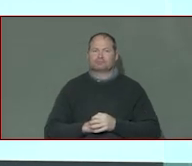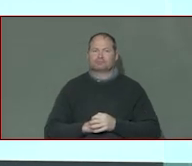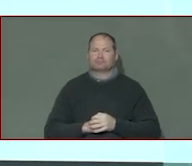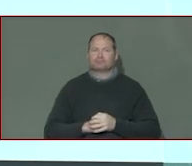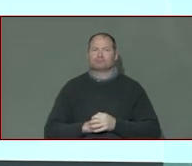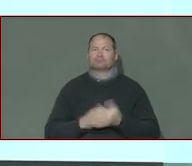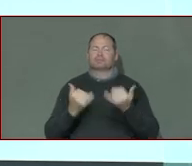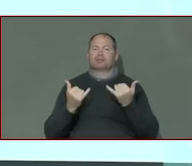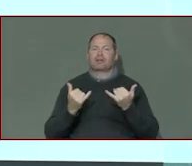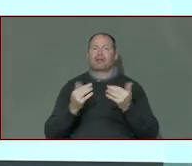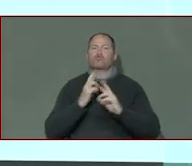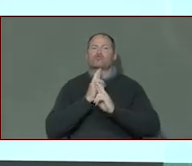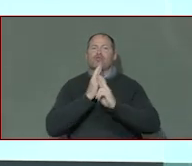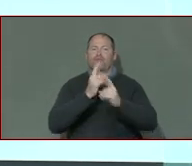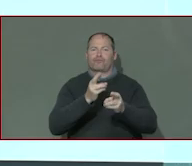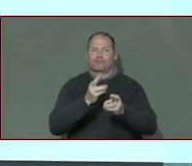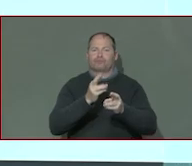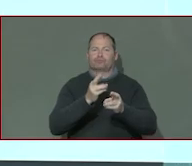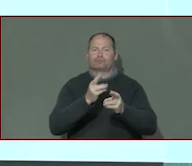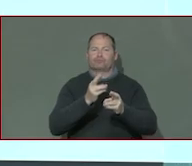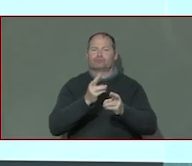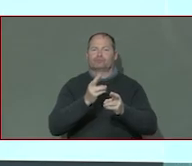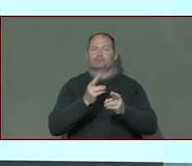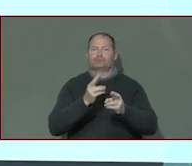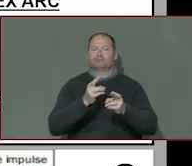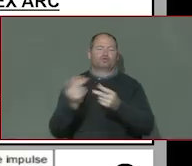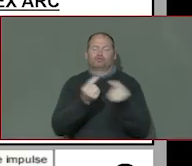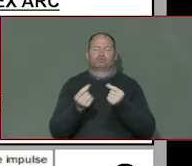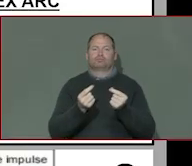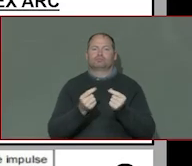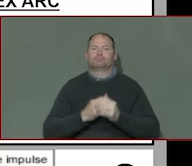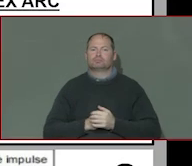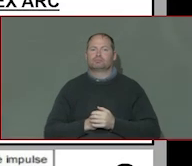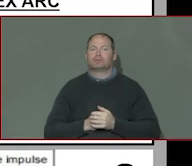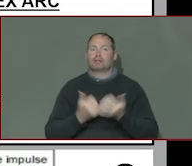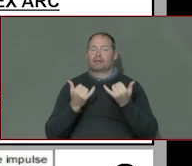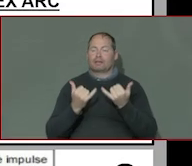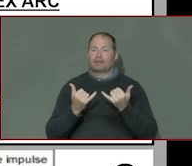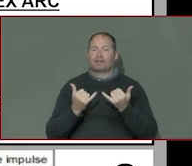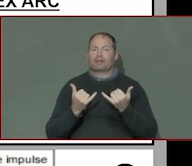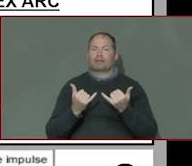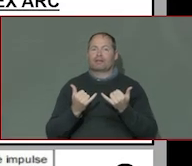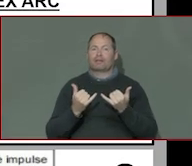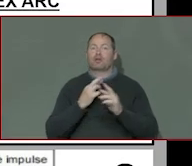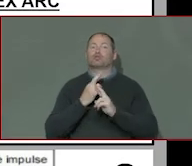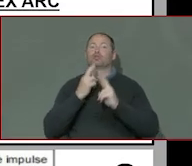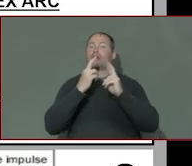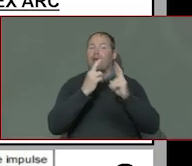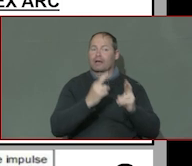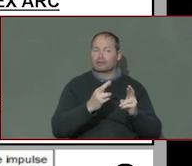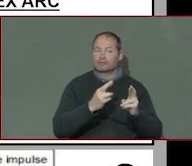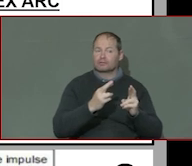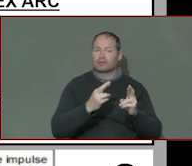And then the reflex reaction. Make sure that you know what is the difference between the reaction and